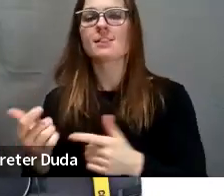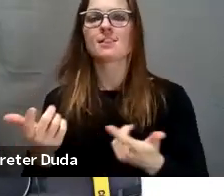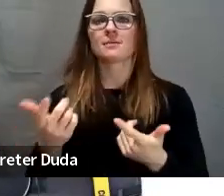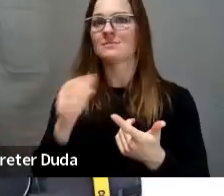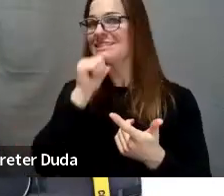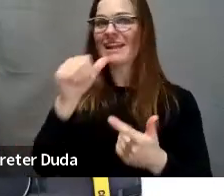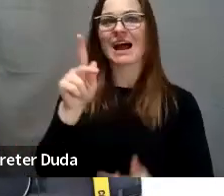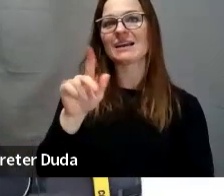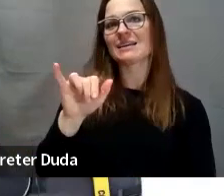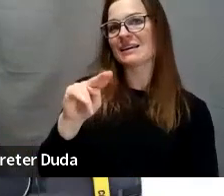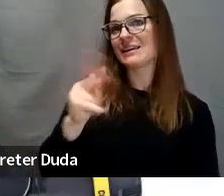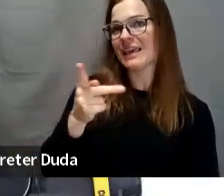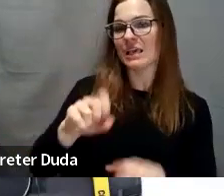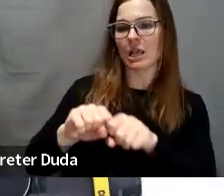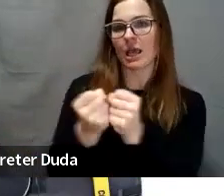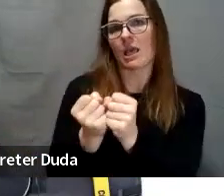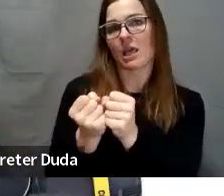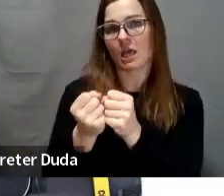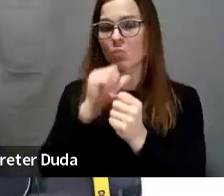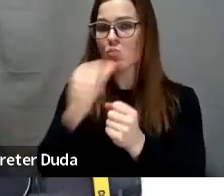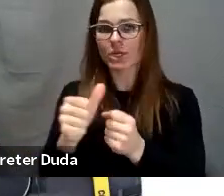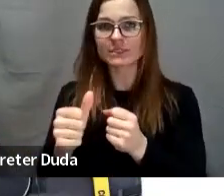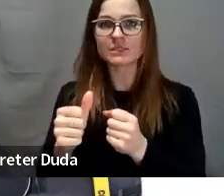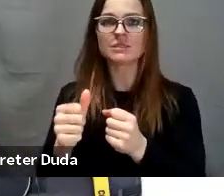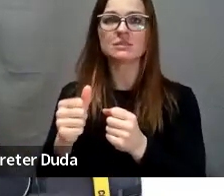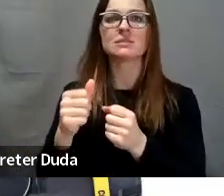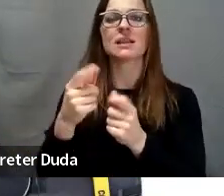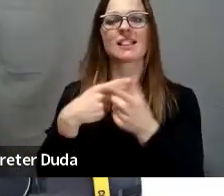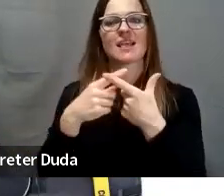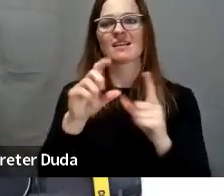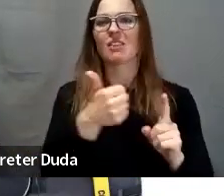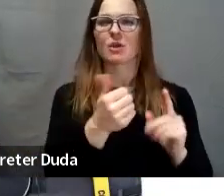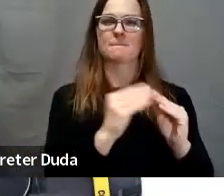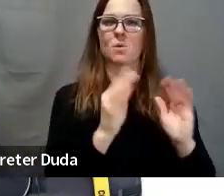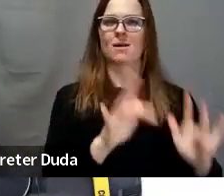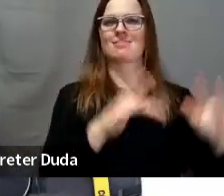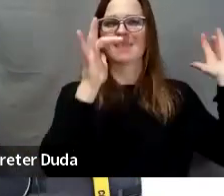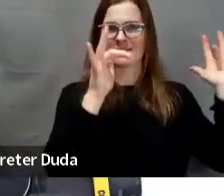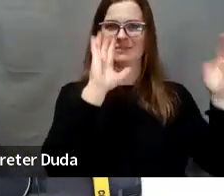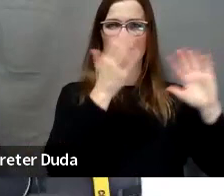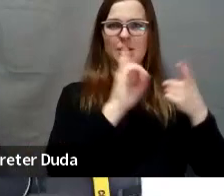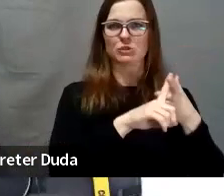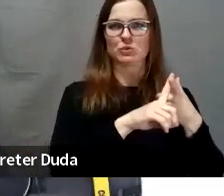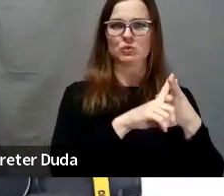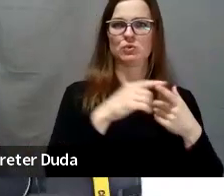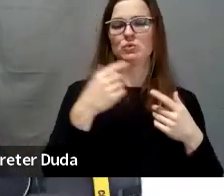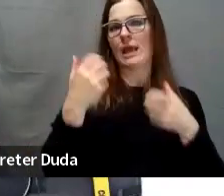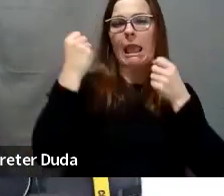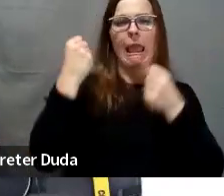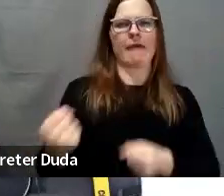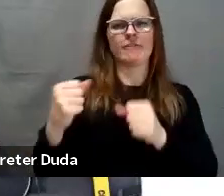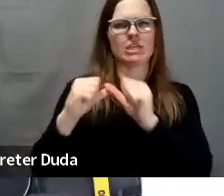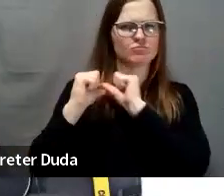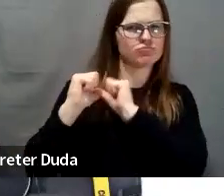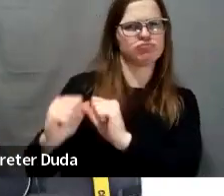kink, and something that was relatively more lightweight than than the heavy duty